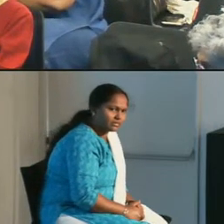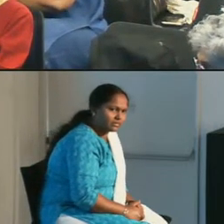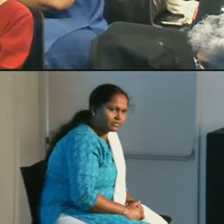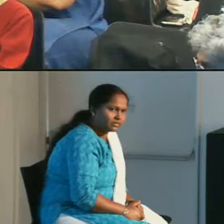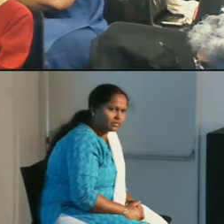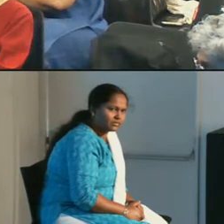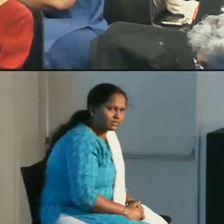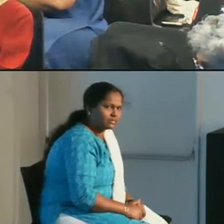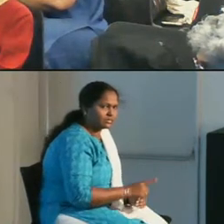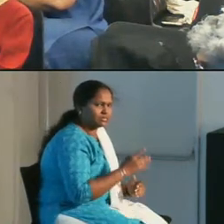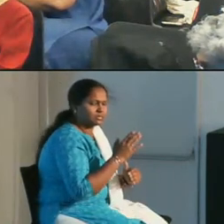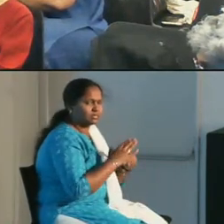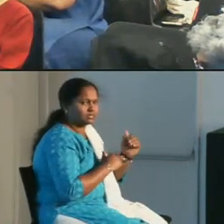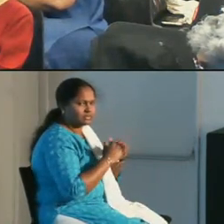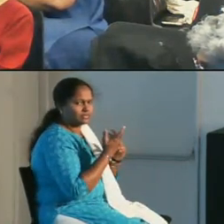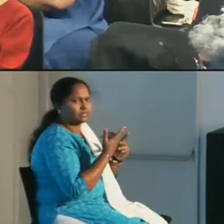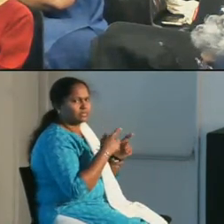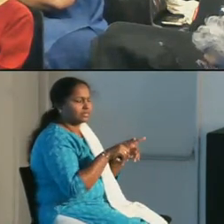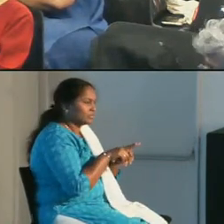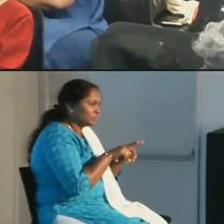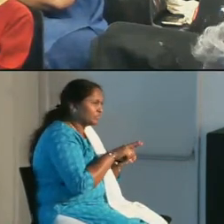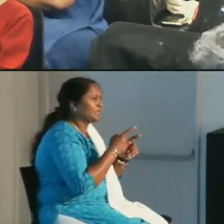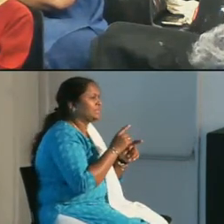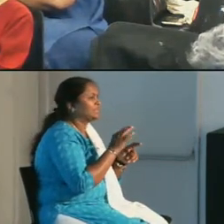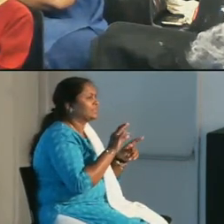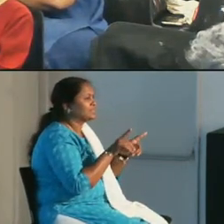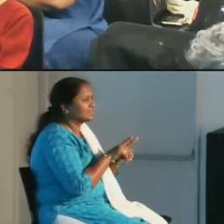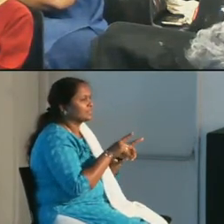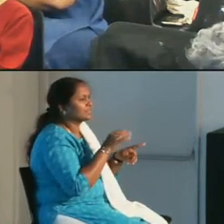how it builds